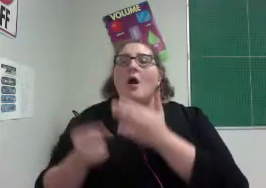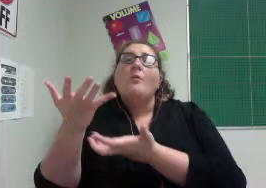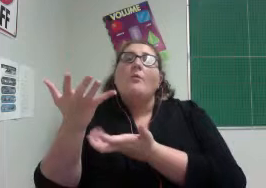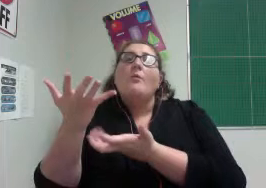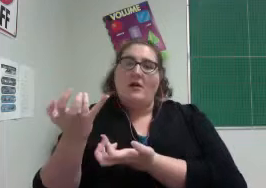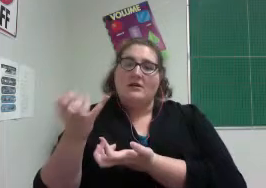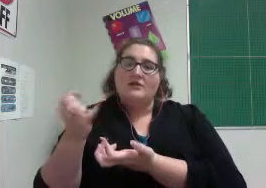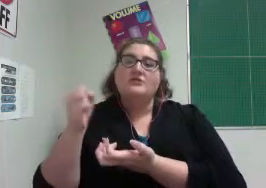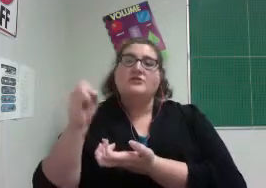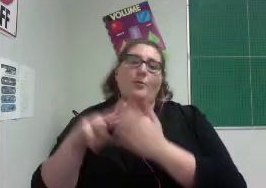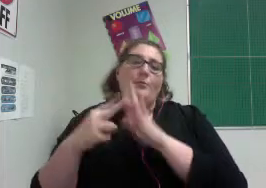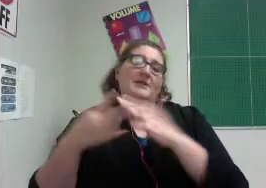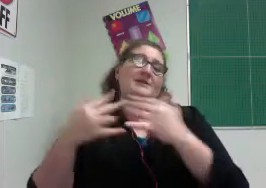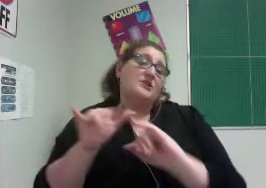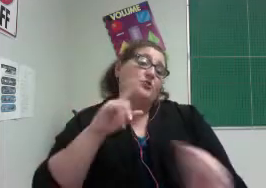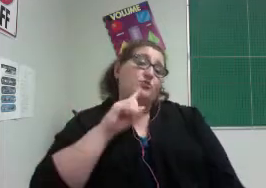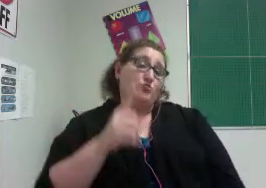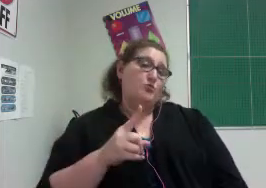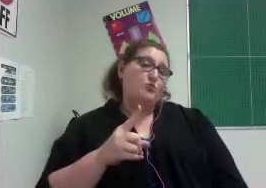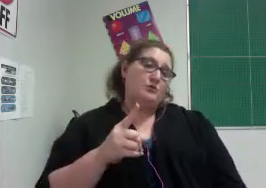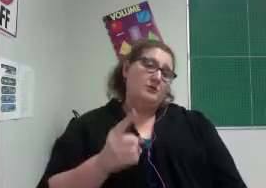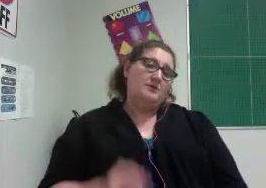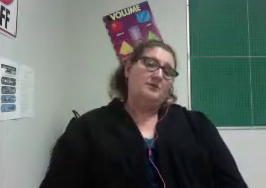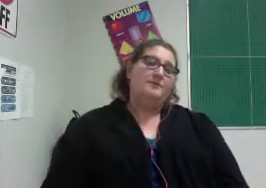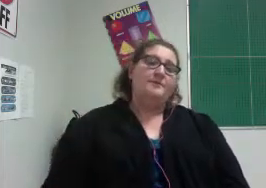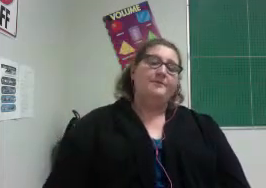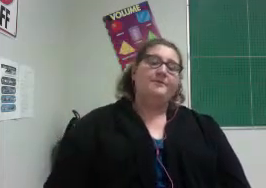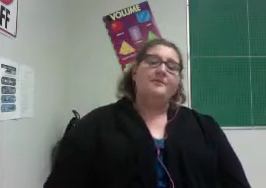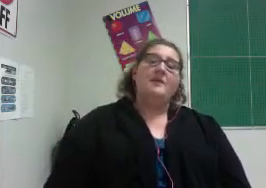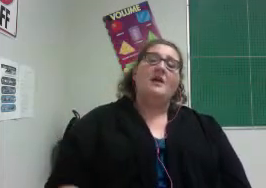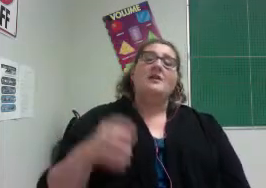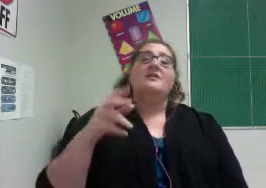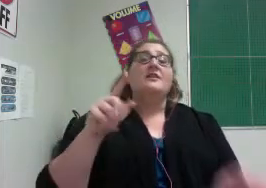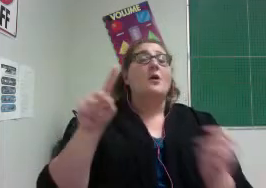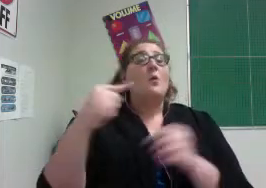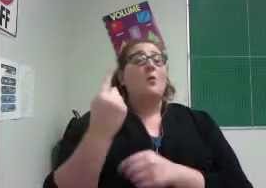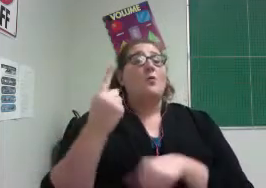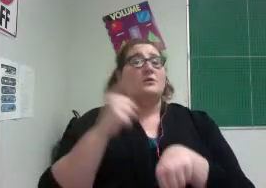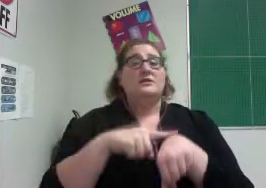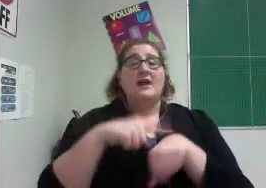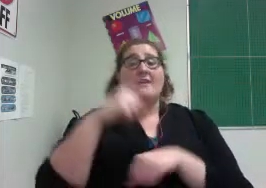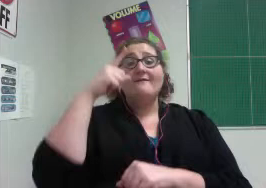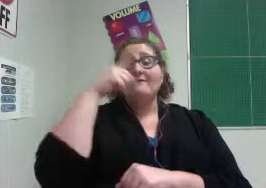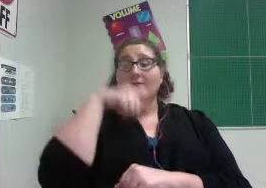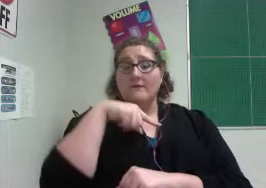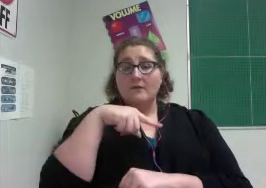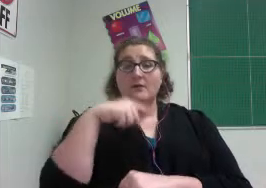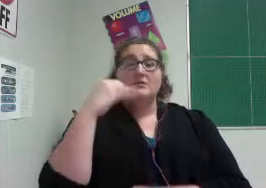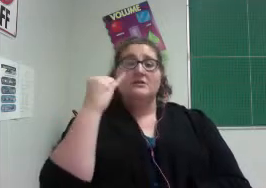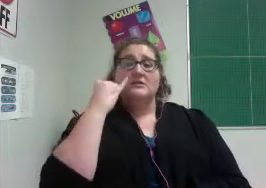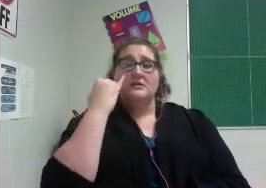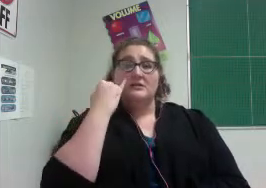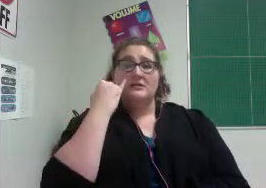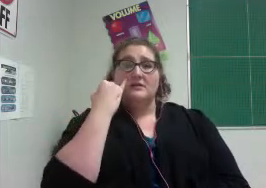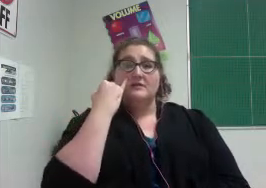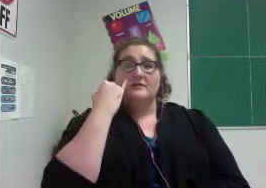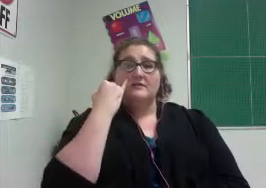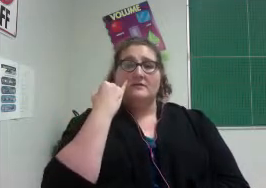what you wanted, and so the conditional statement is still true. The only time it's false is